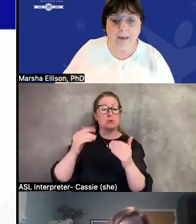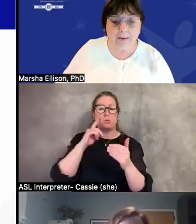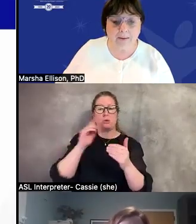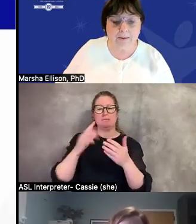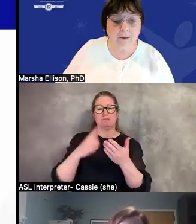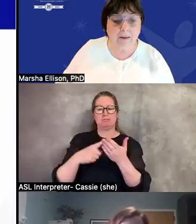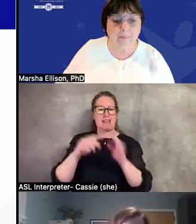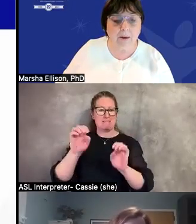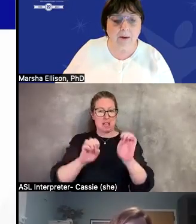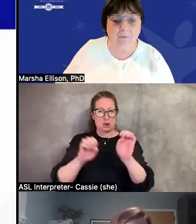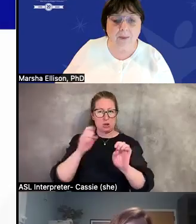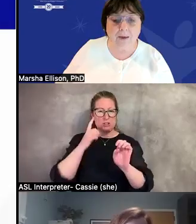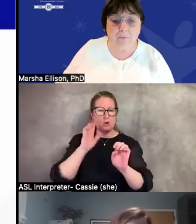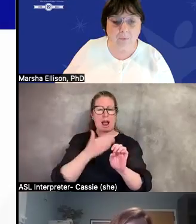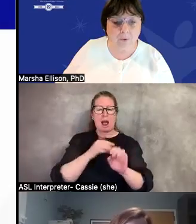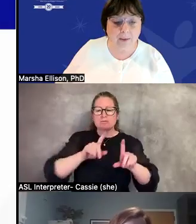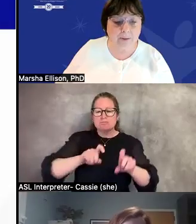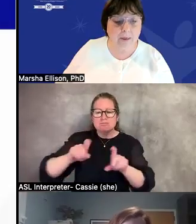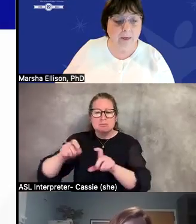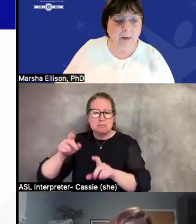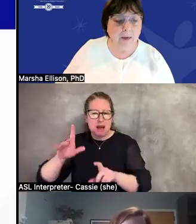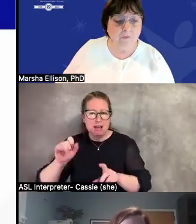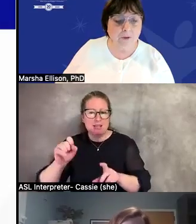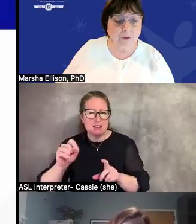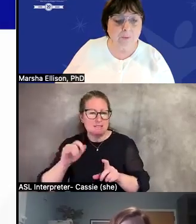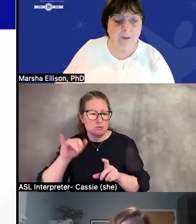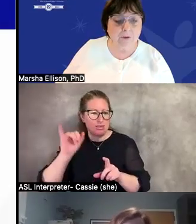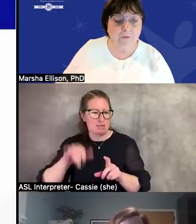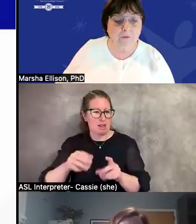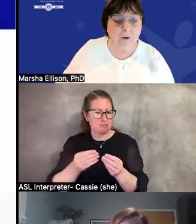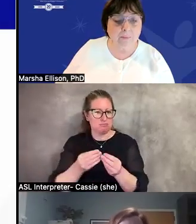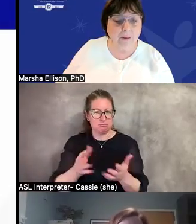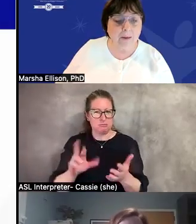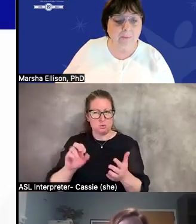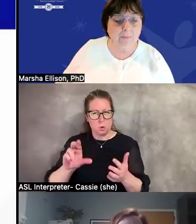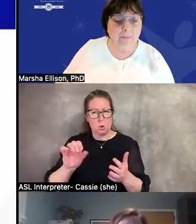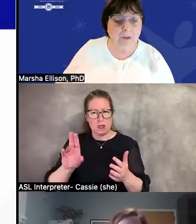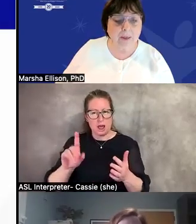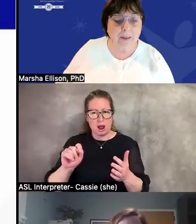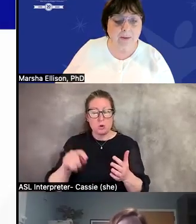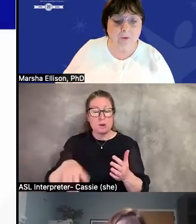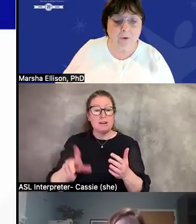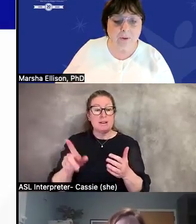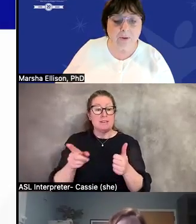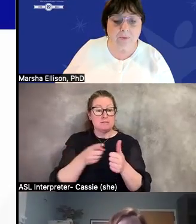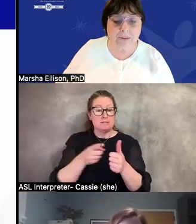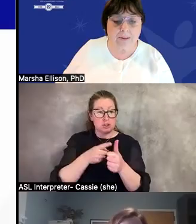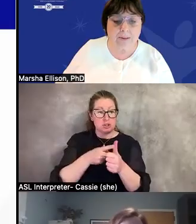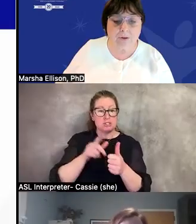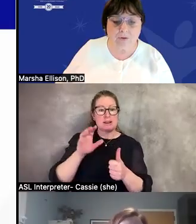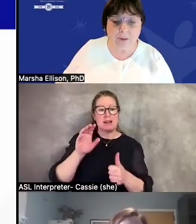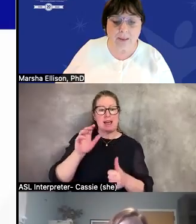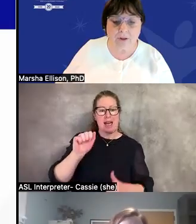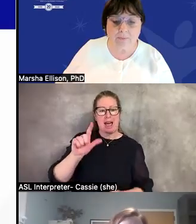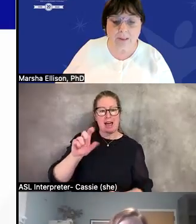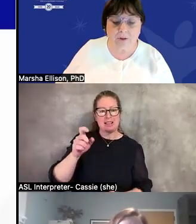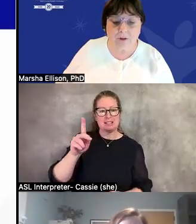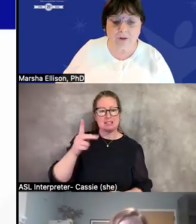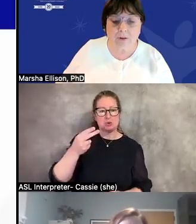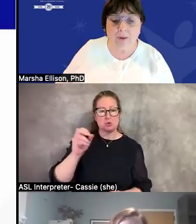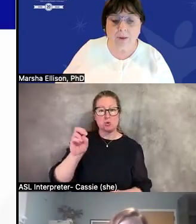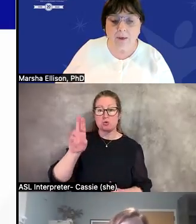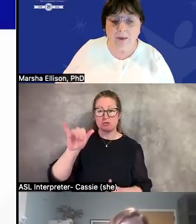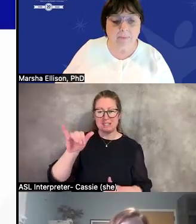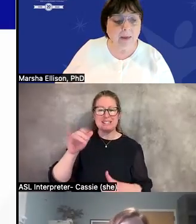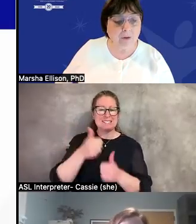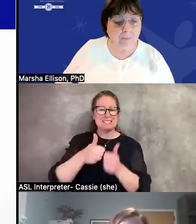of the pilot of that rollout. First, we'll hear from Mr. Alex Khoury, who is a Senior Strategy